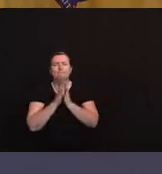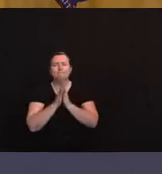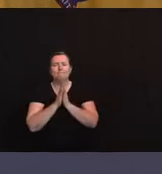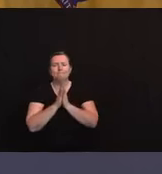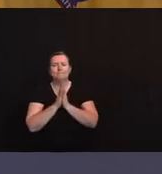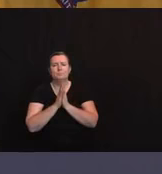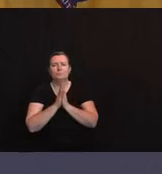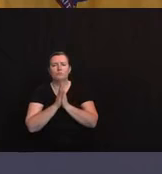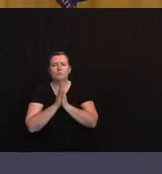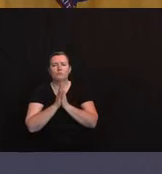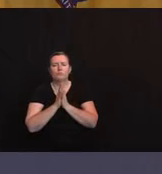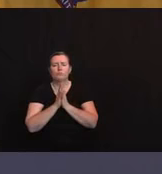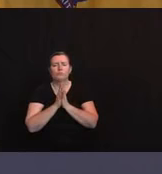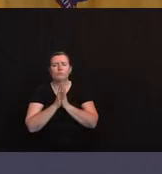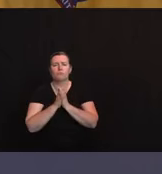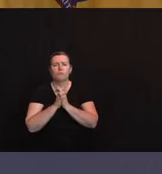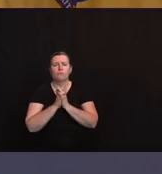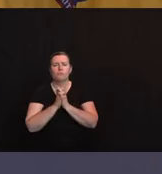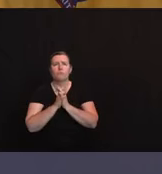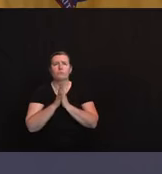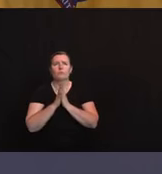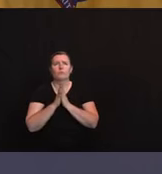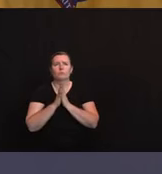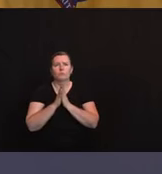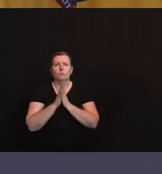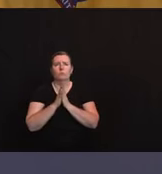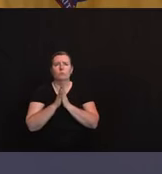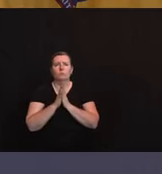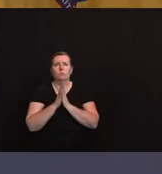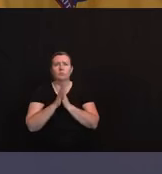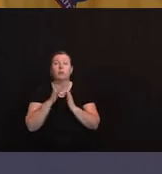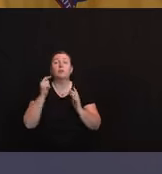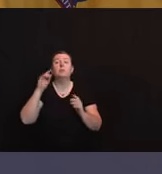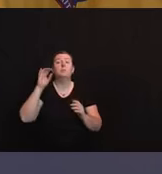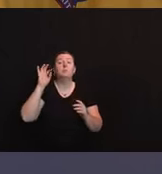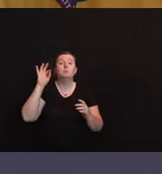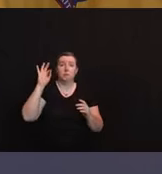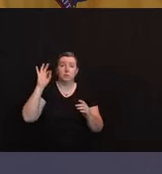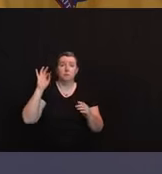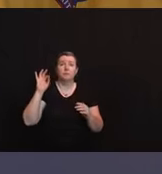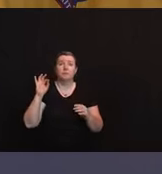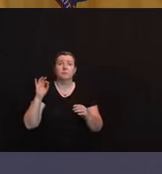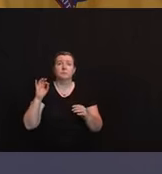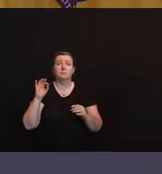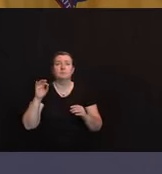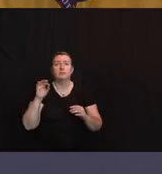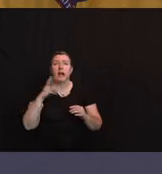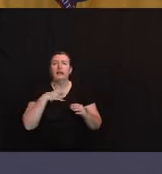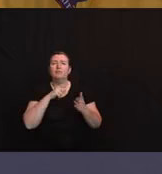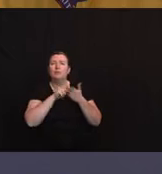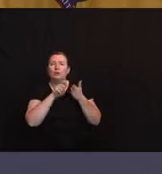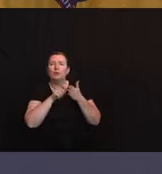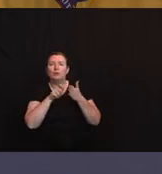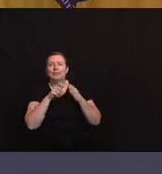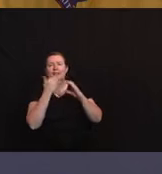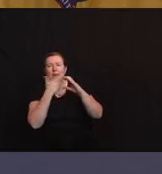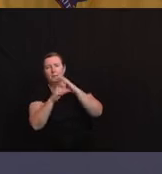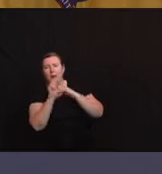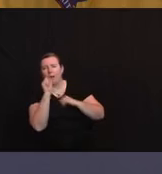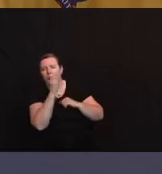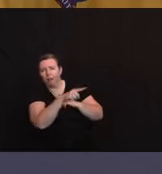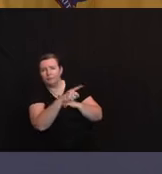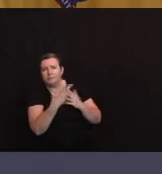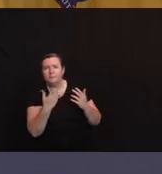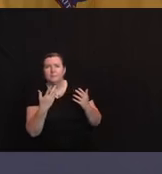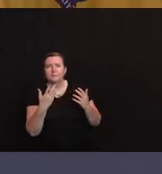Steffi's only reply to me was, "When are you coming?" So I got to find my way to get there, but hats off again to him. He's a great friend